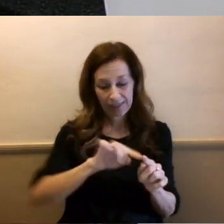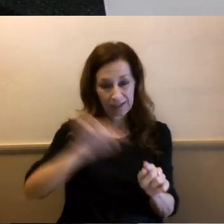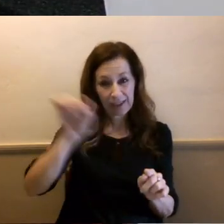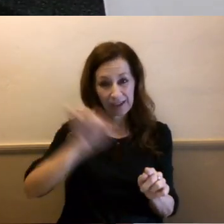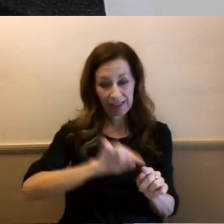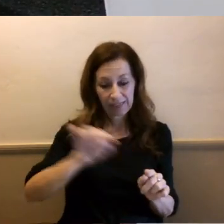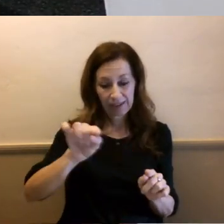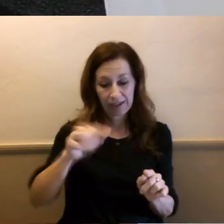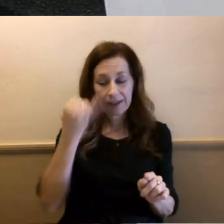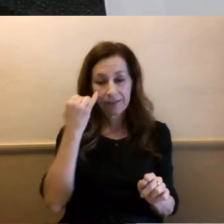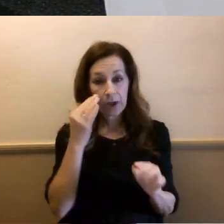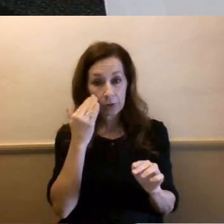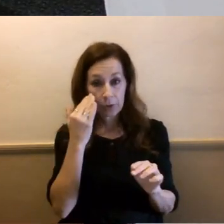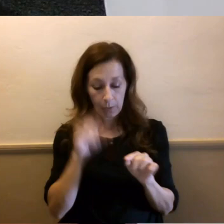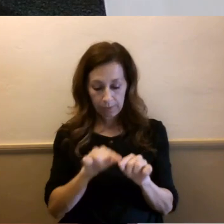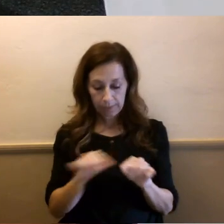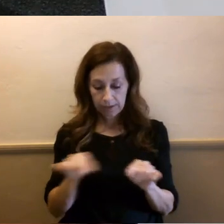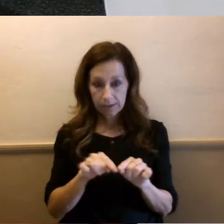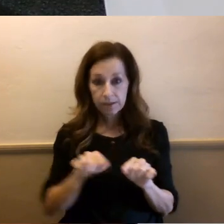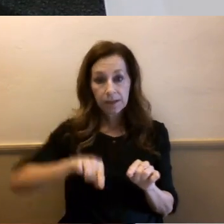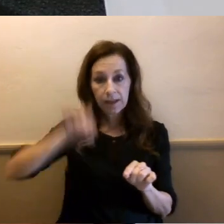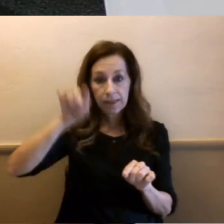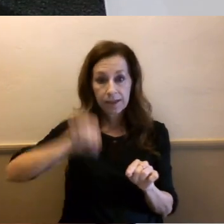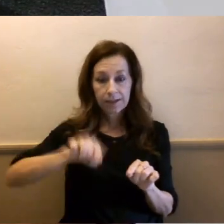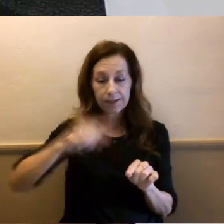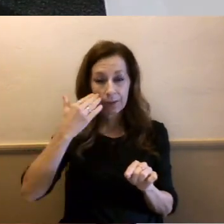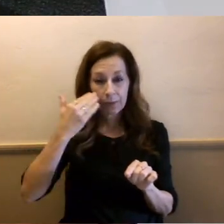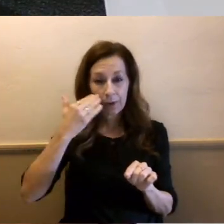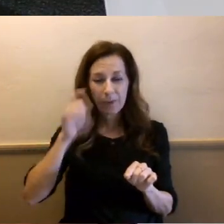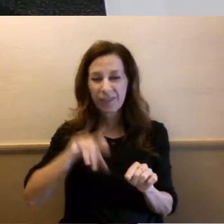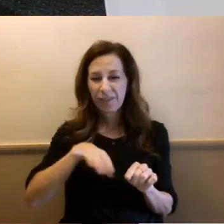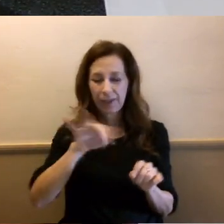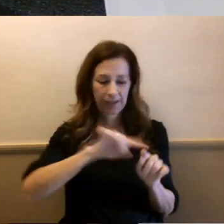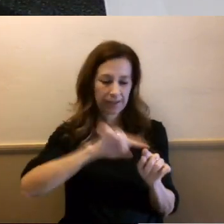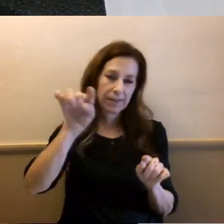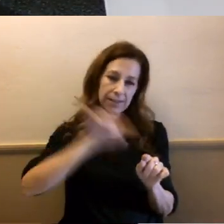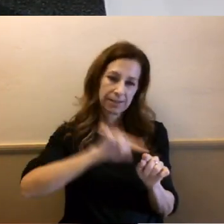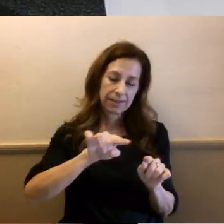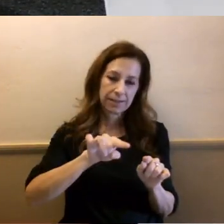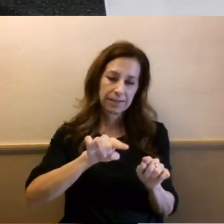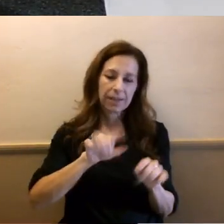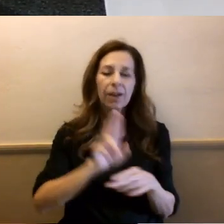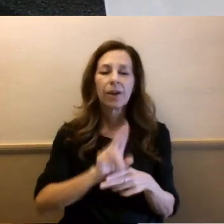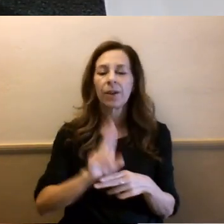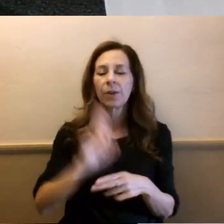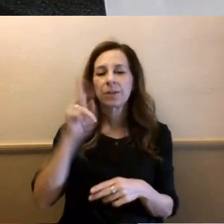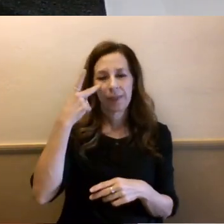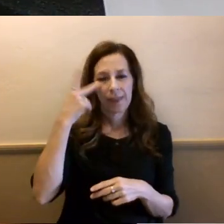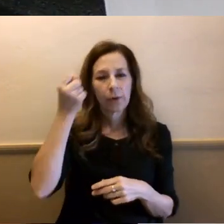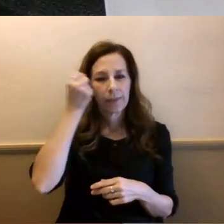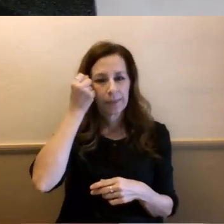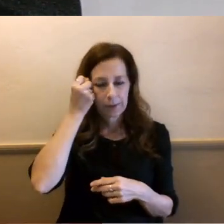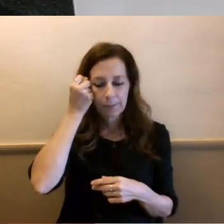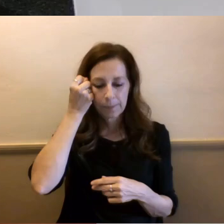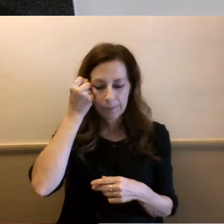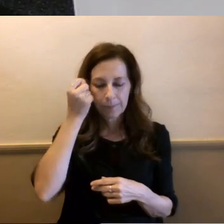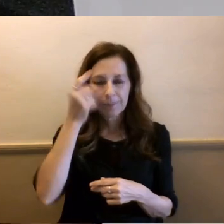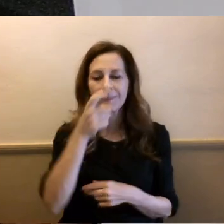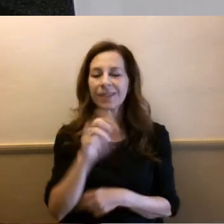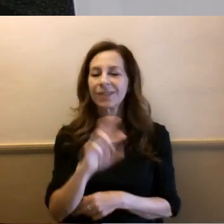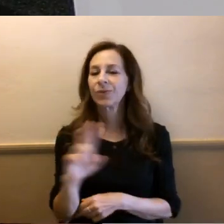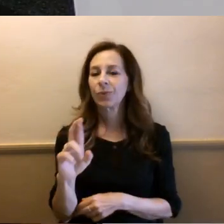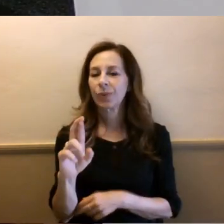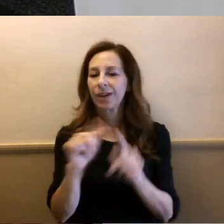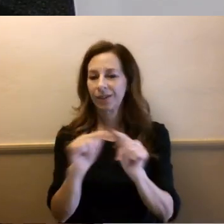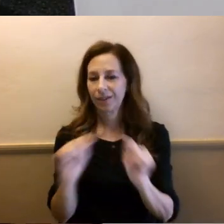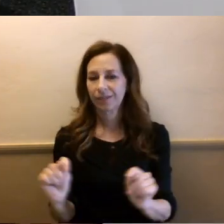length. If I know this length and I know this length, I need to find that one, and I can use that by using the Pythagorean theorem because this is a